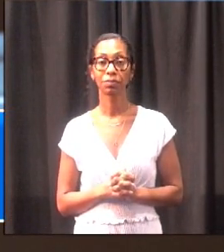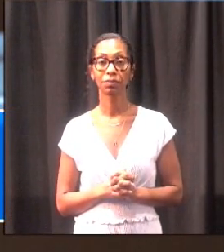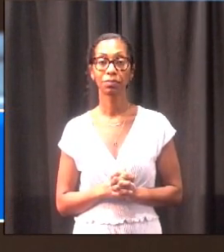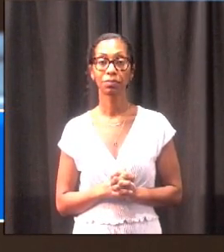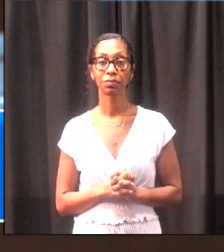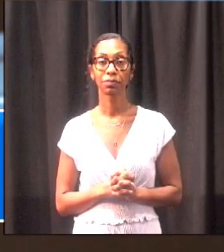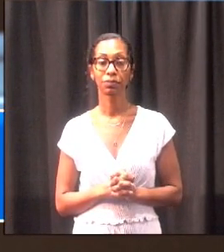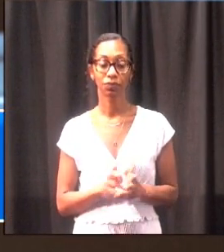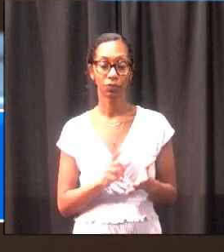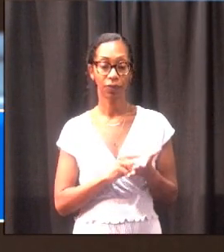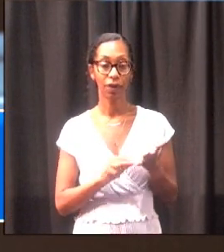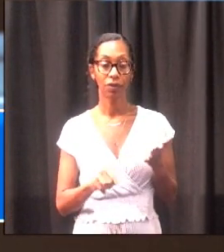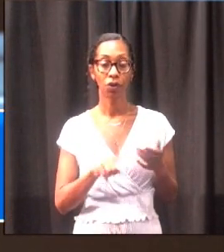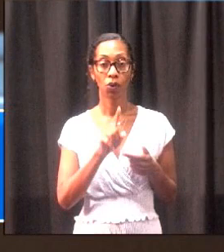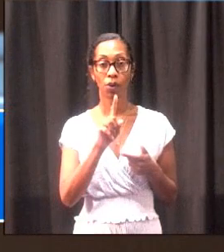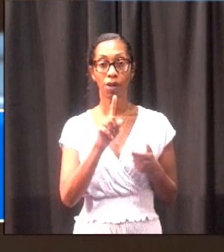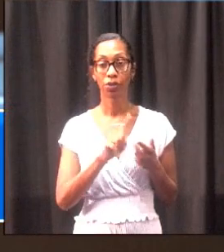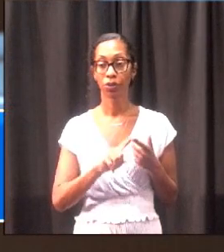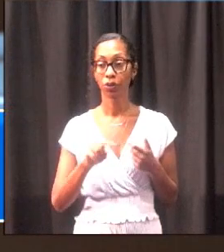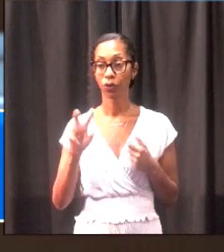says in verses 1-3,